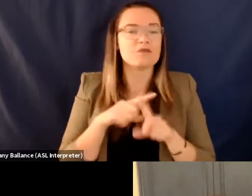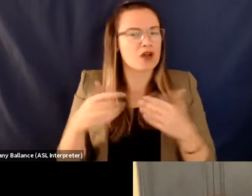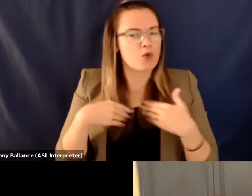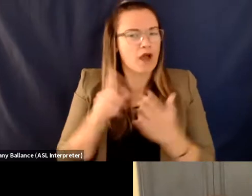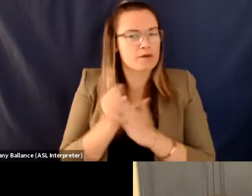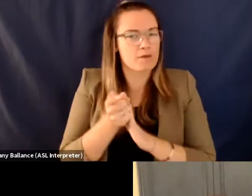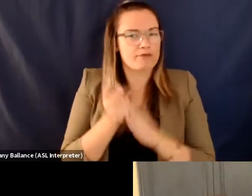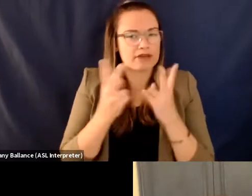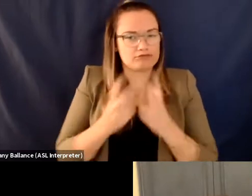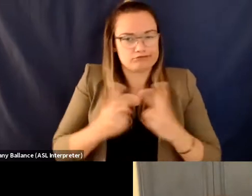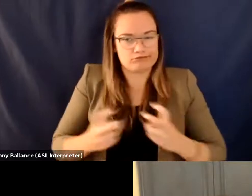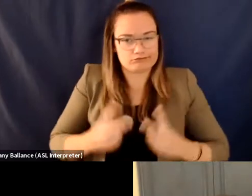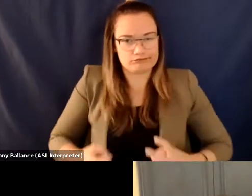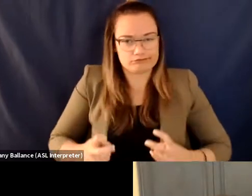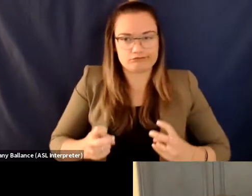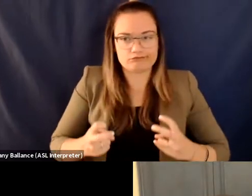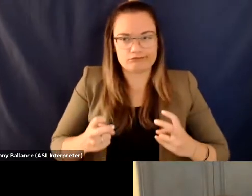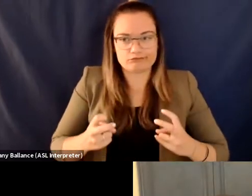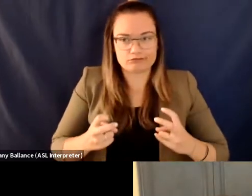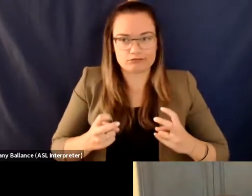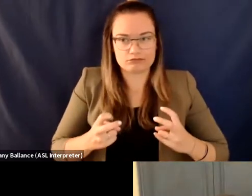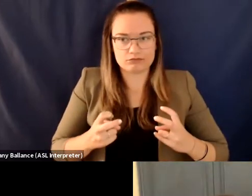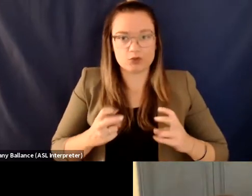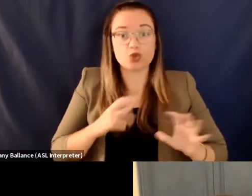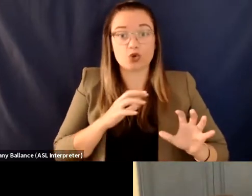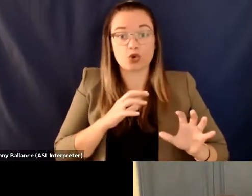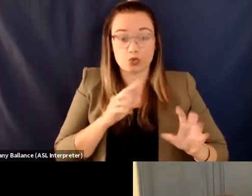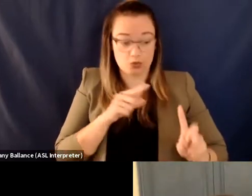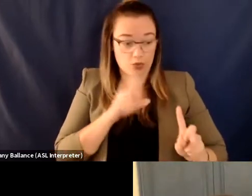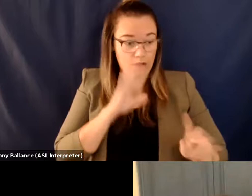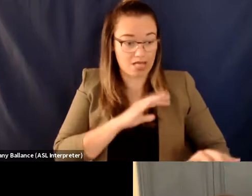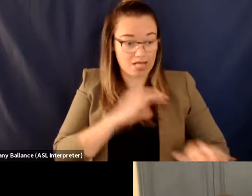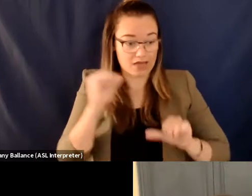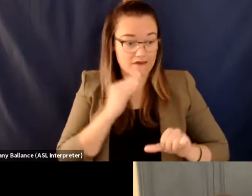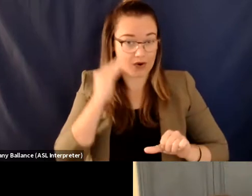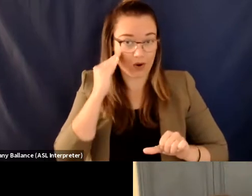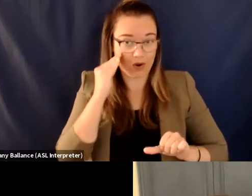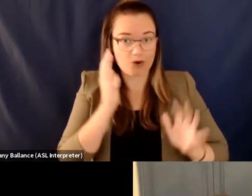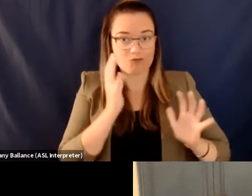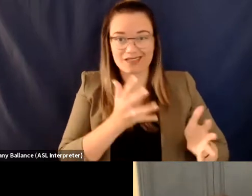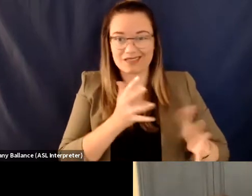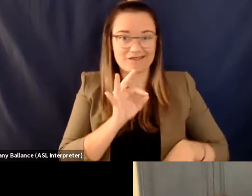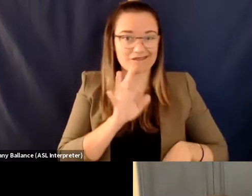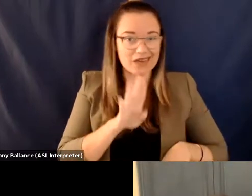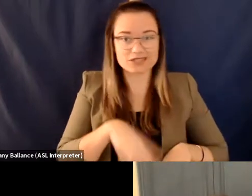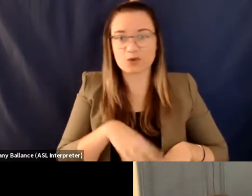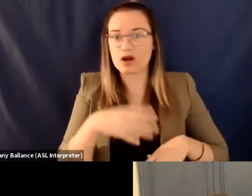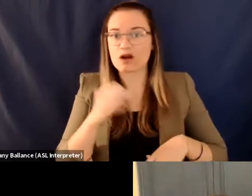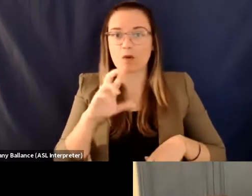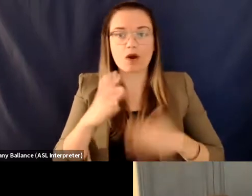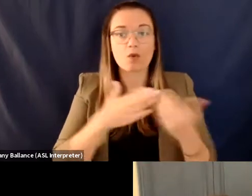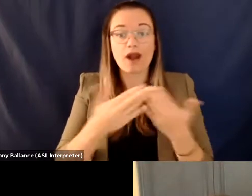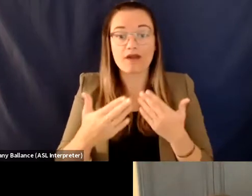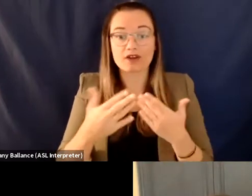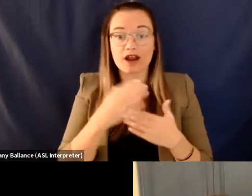you leave your home, leave your silo on Facebook, leave your whatever it is, and you do have